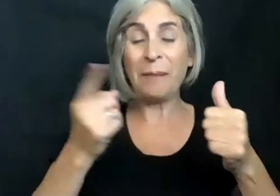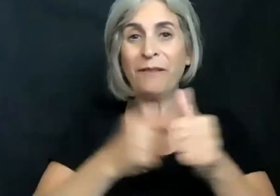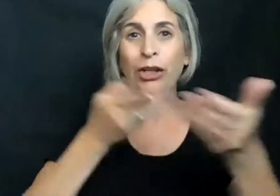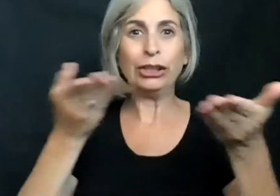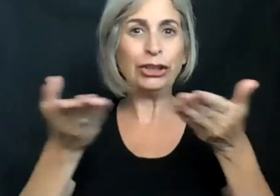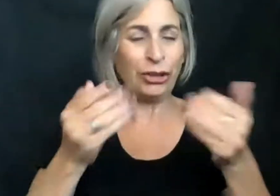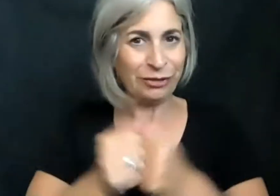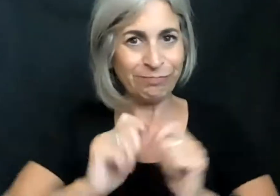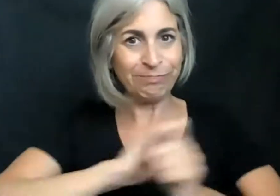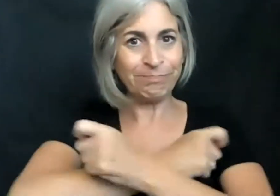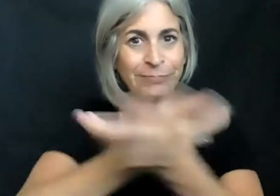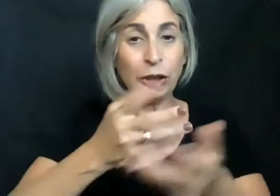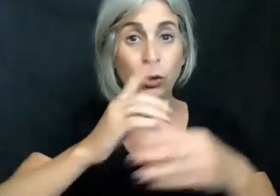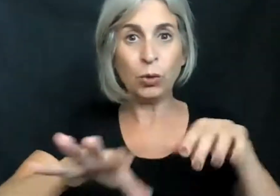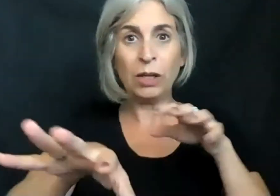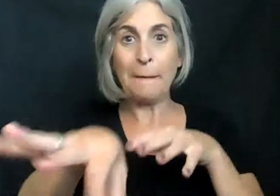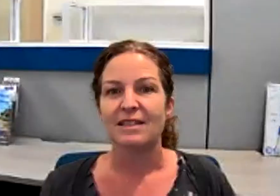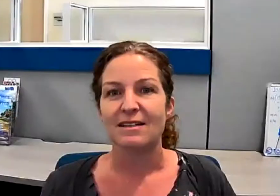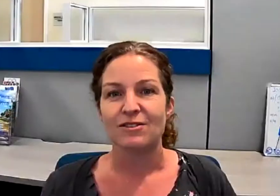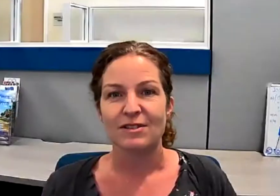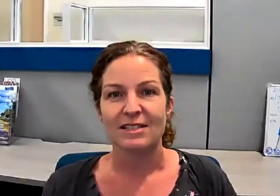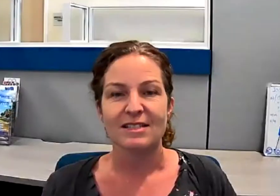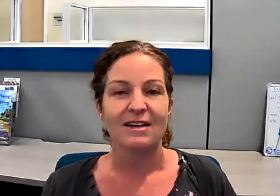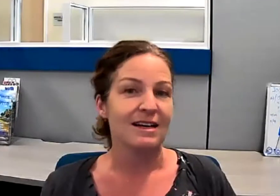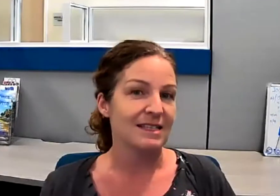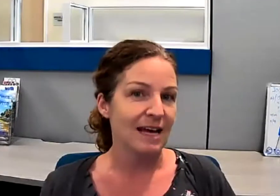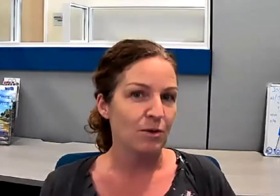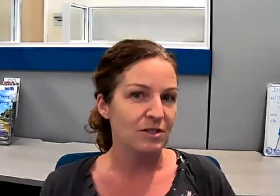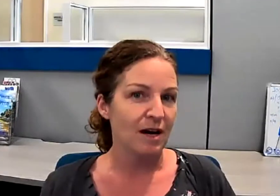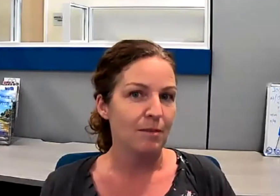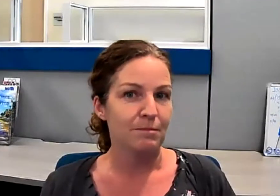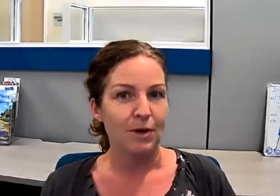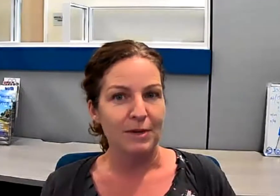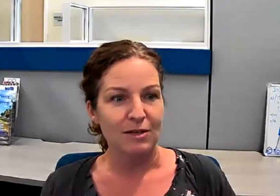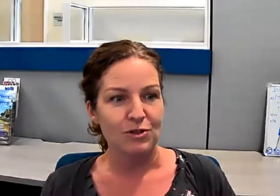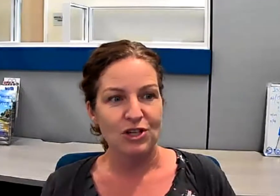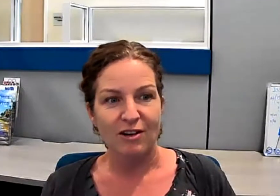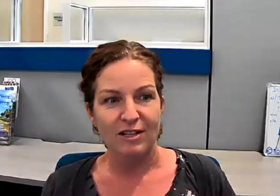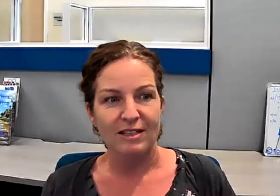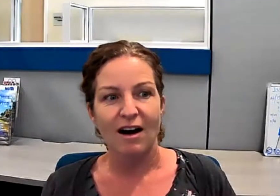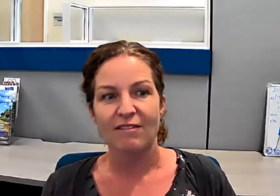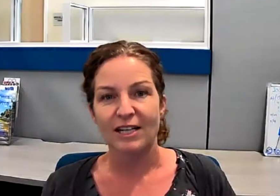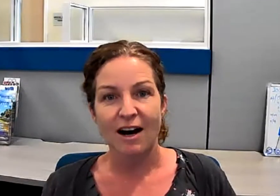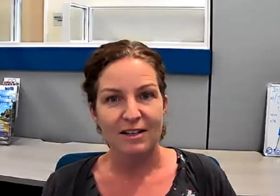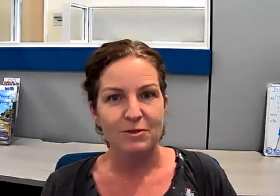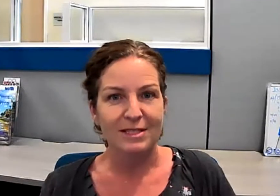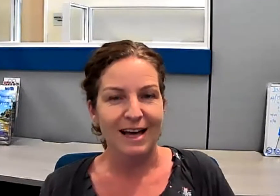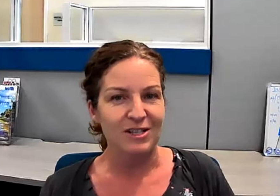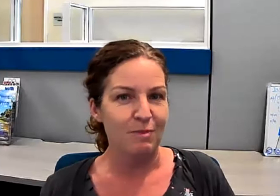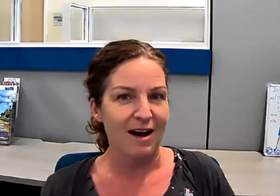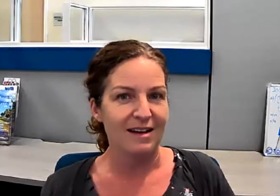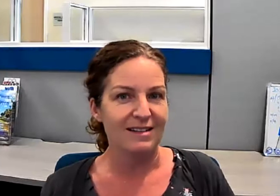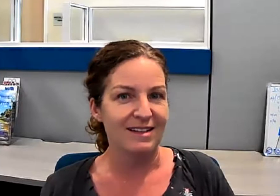Residents can choose up to two of the following trees, soursop, Barbados cherry, avocado,